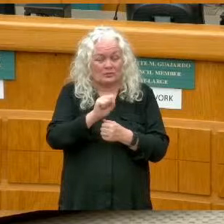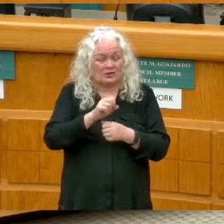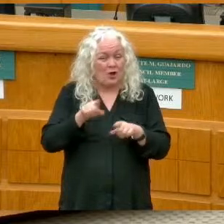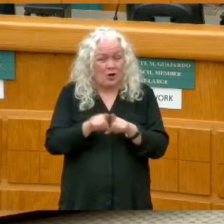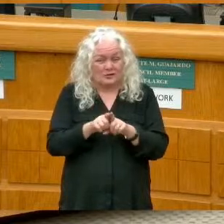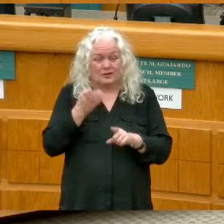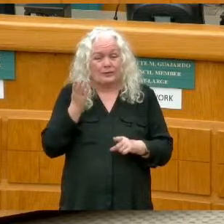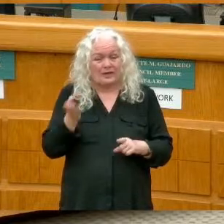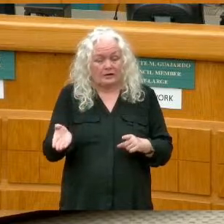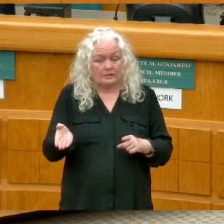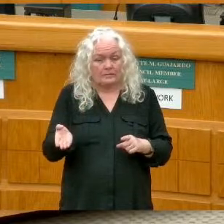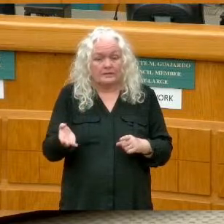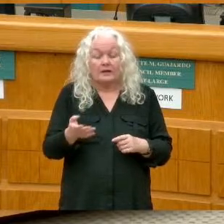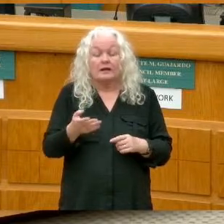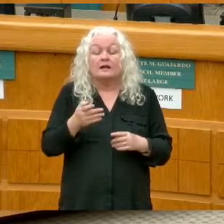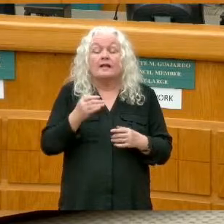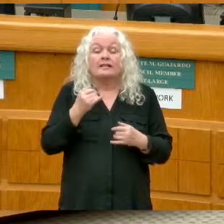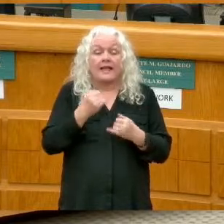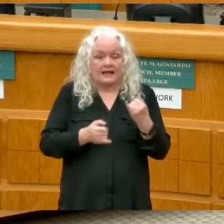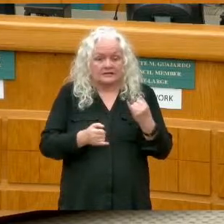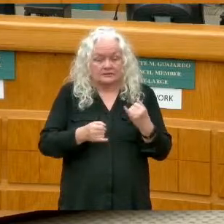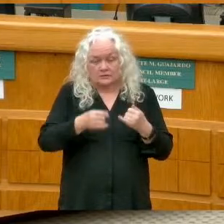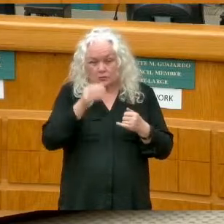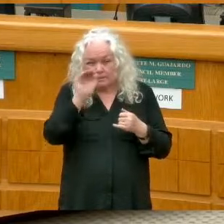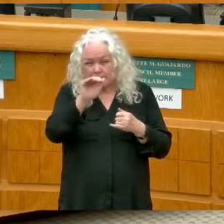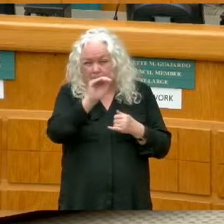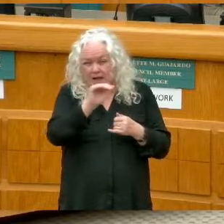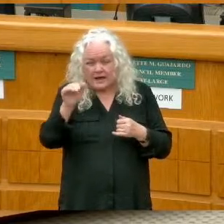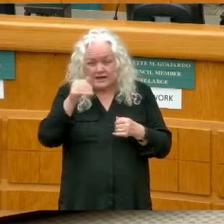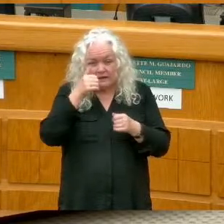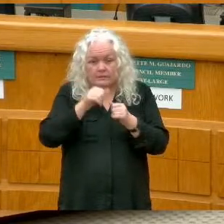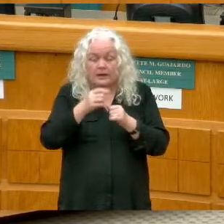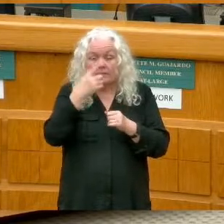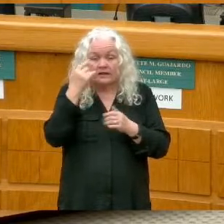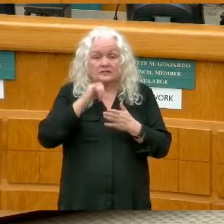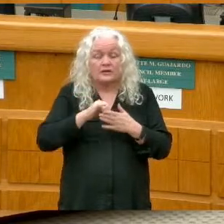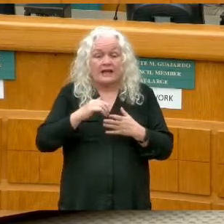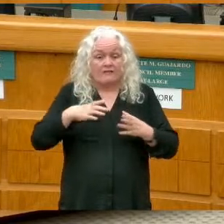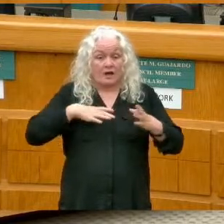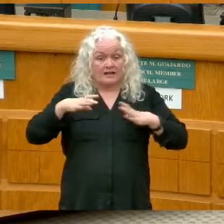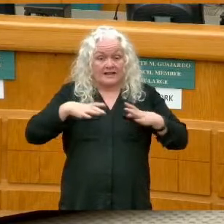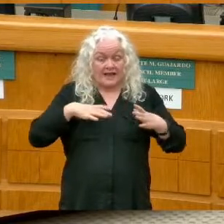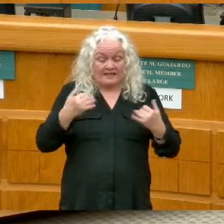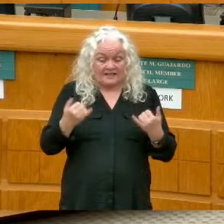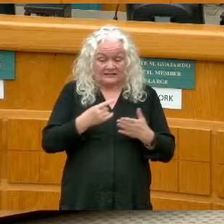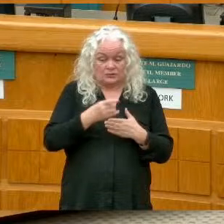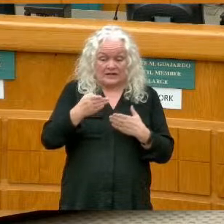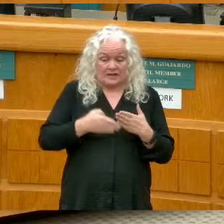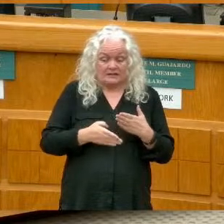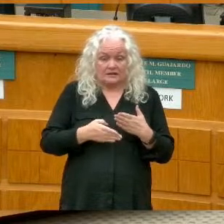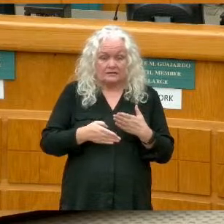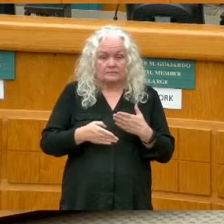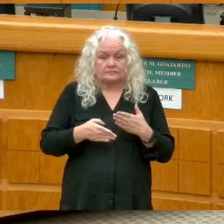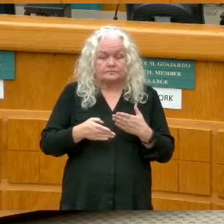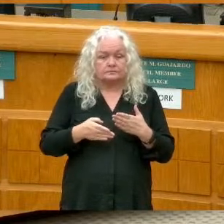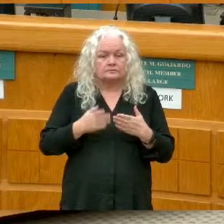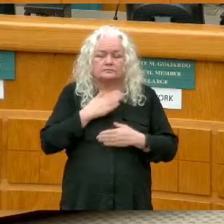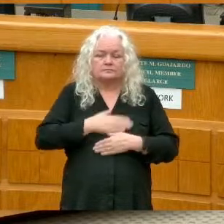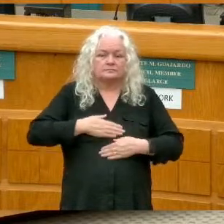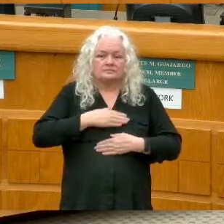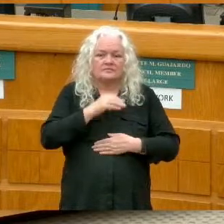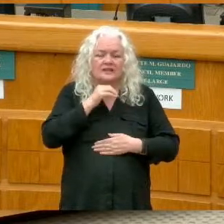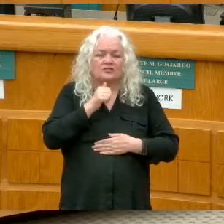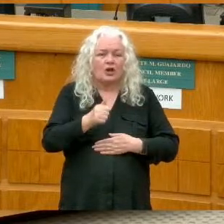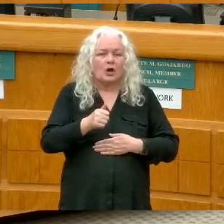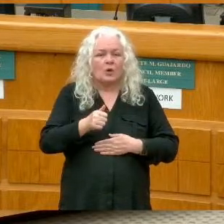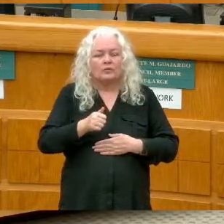them. Lastly, just to remind everyone that just because we have a holiday coming up this weekend, please do not take